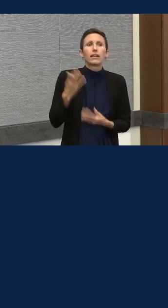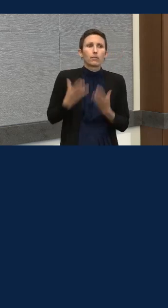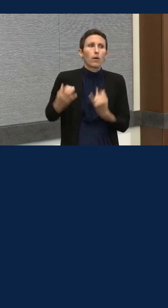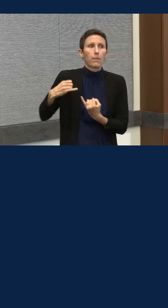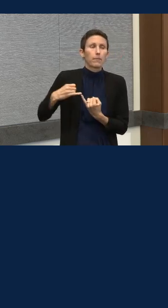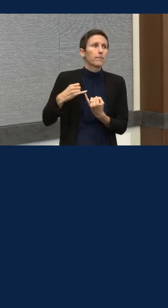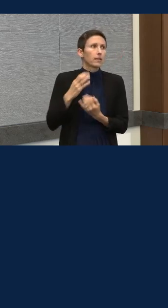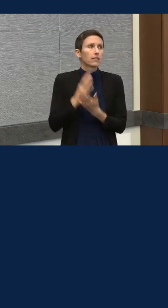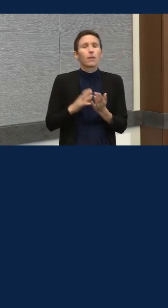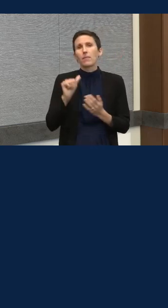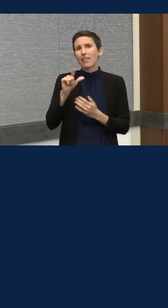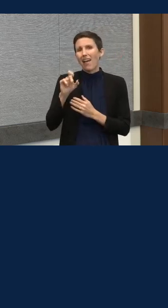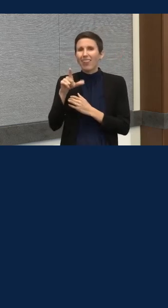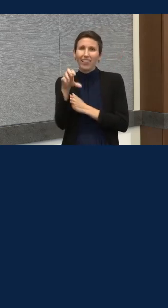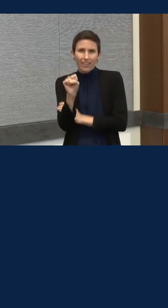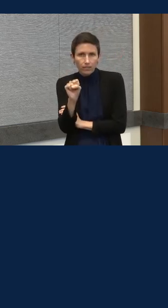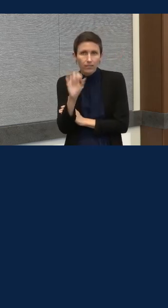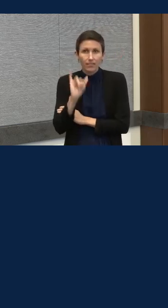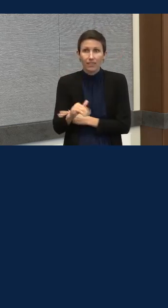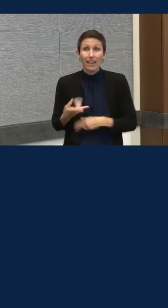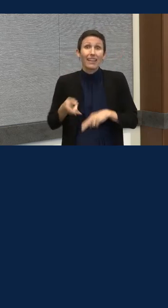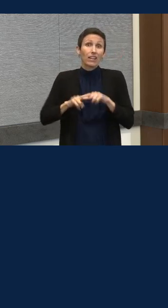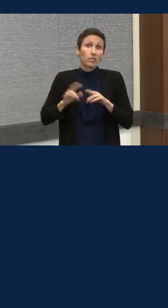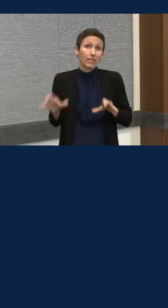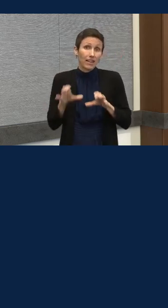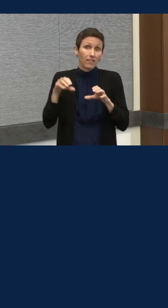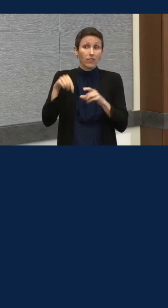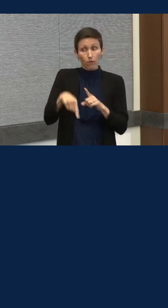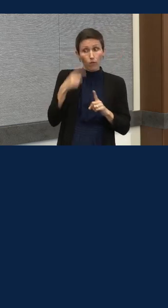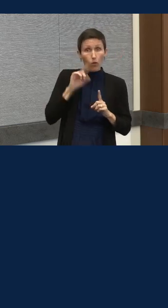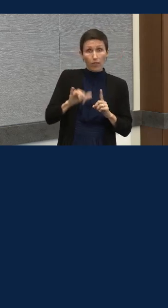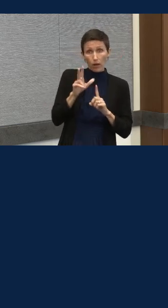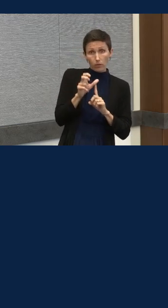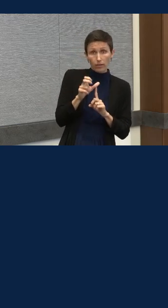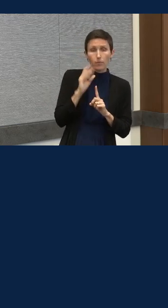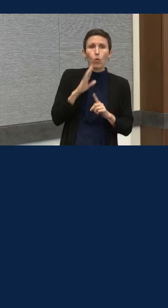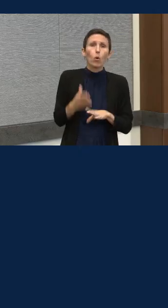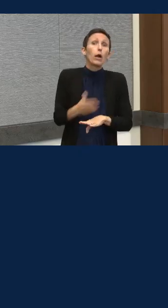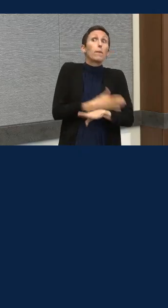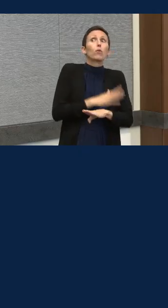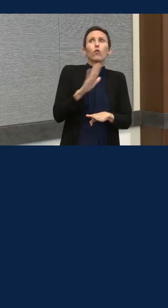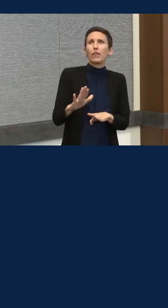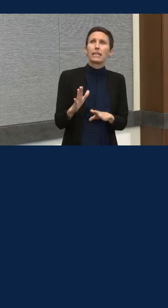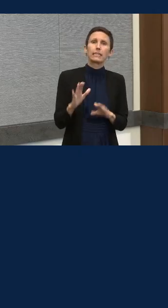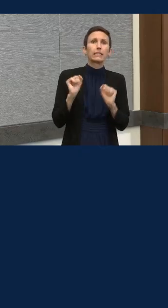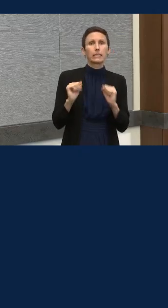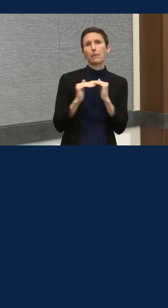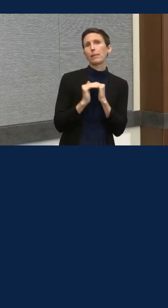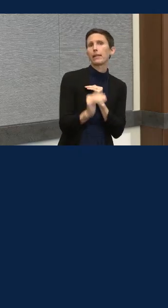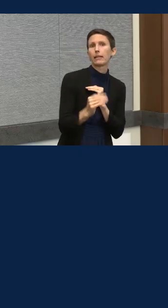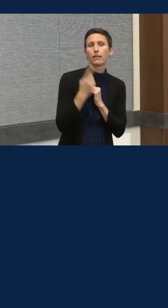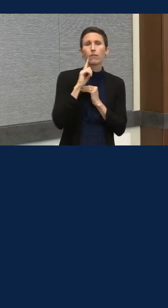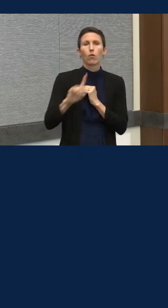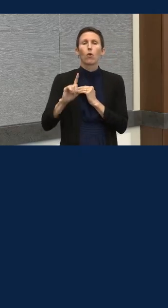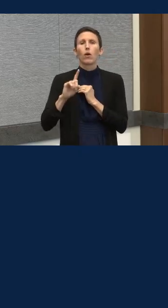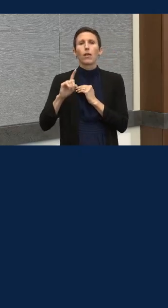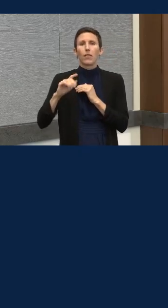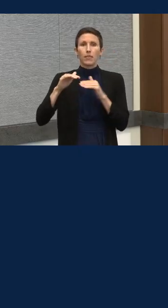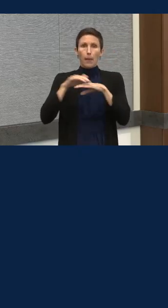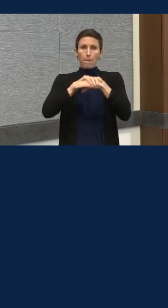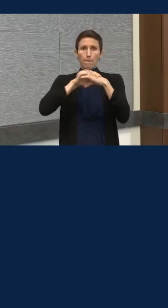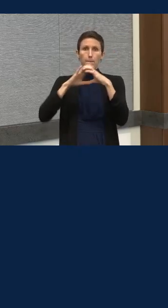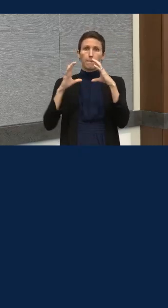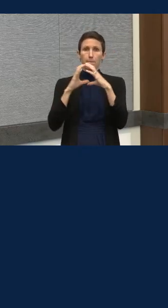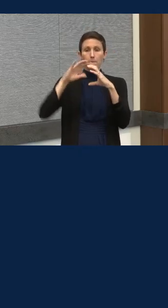leanness. Some of the alleles that increase the activity of the receptor or improve its stability on the plasma membrane probably contribute